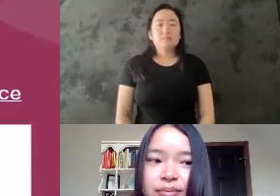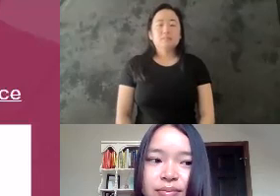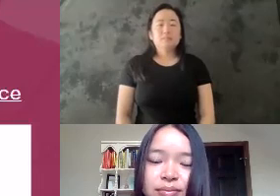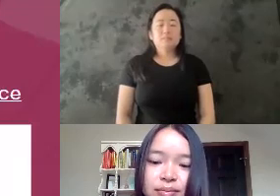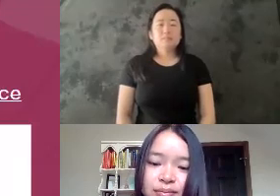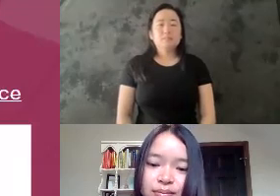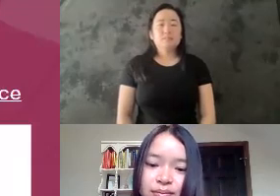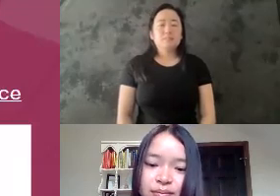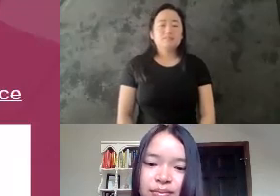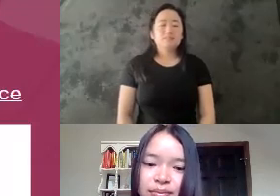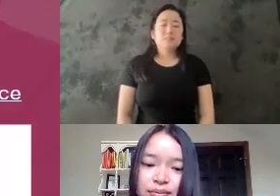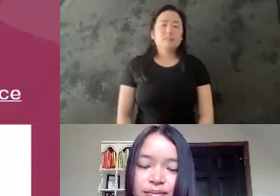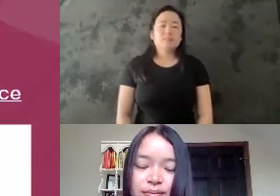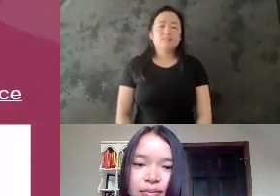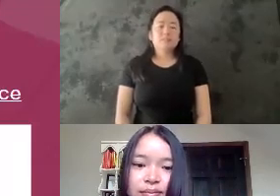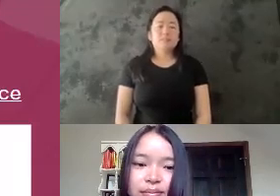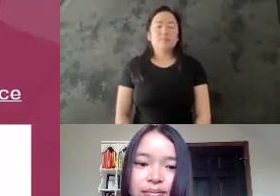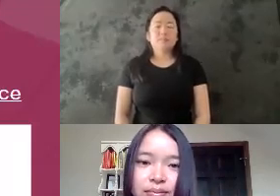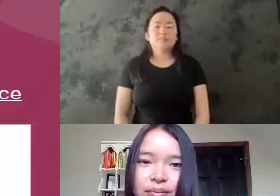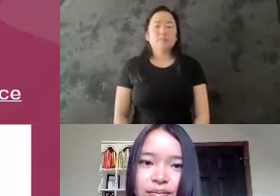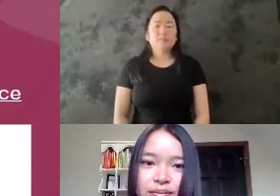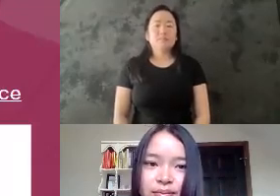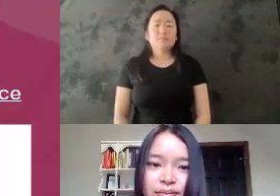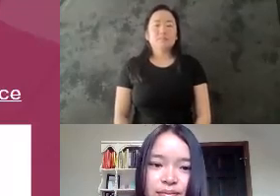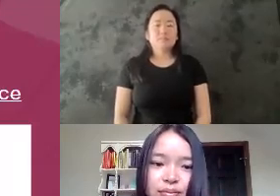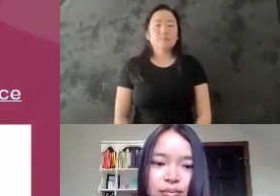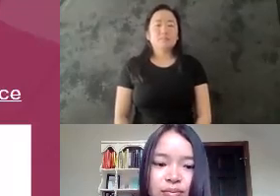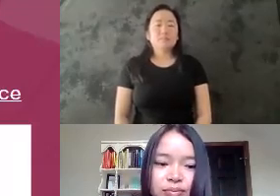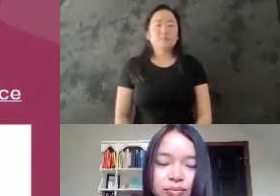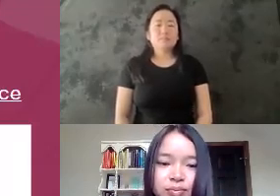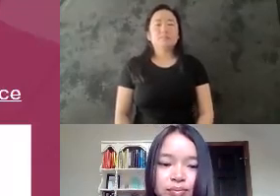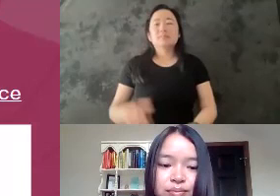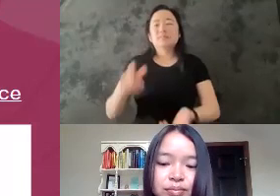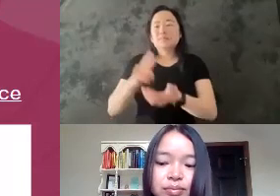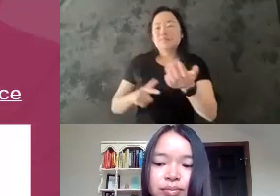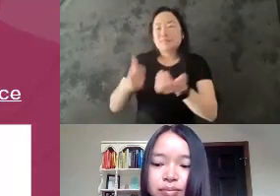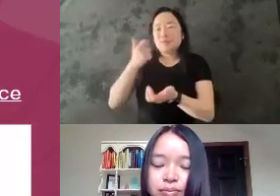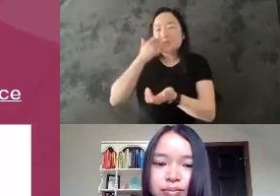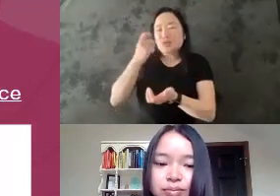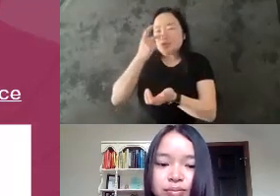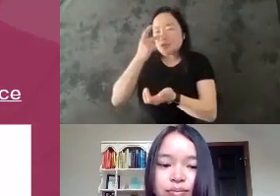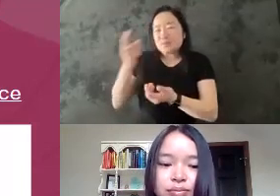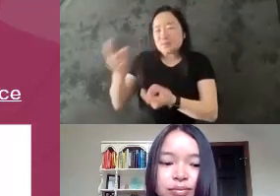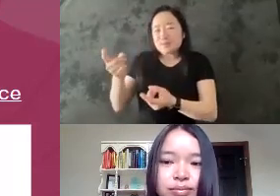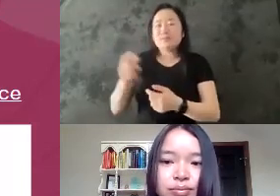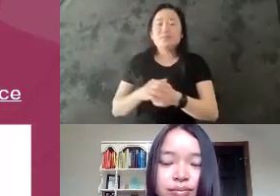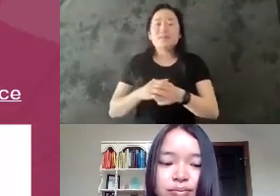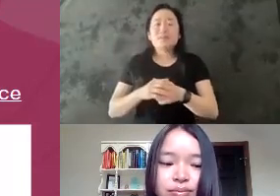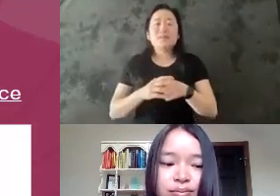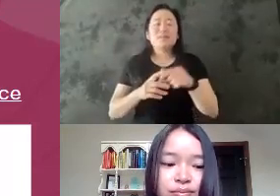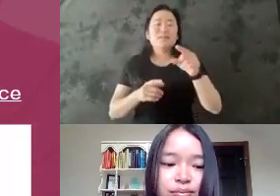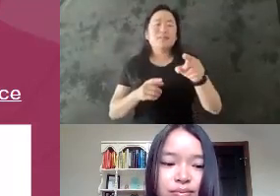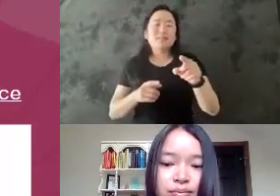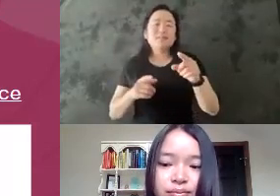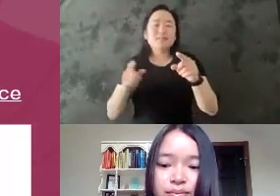And this is really just kind of a visual diagram that depicts some of the things I just mentioned that are components of healing, a healing-centered approach.